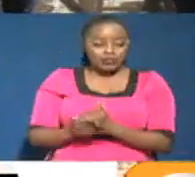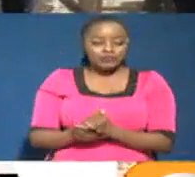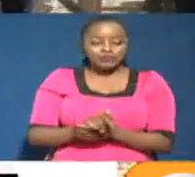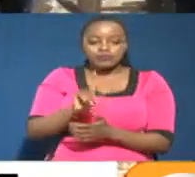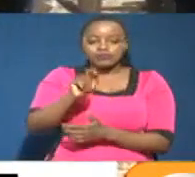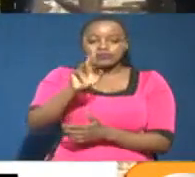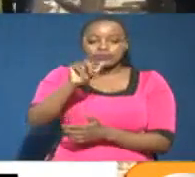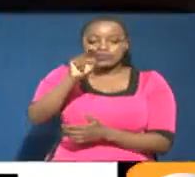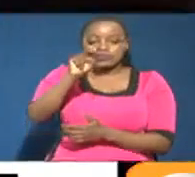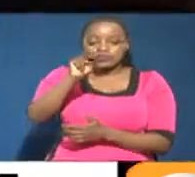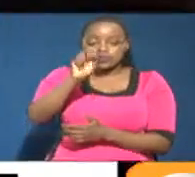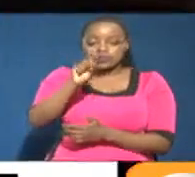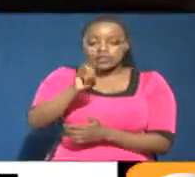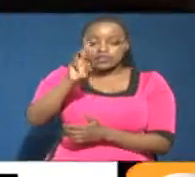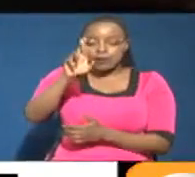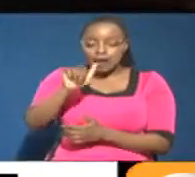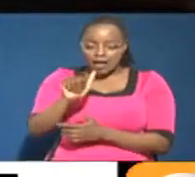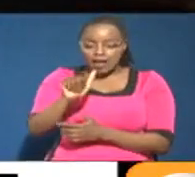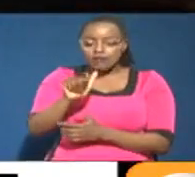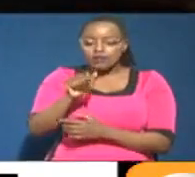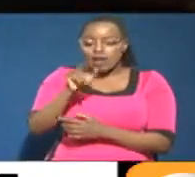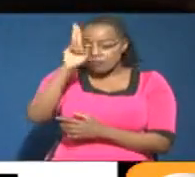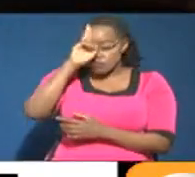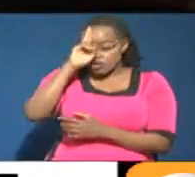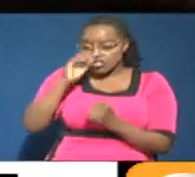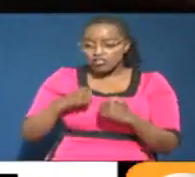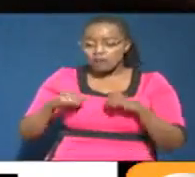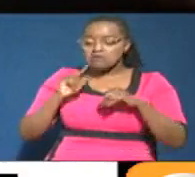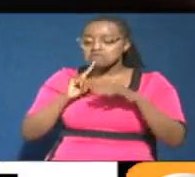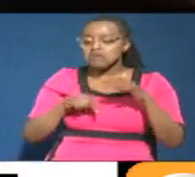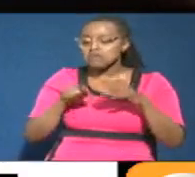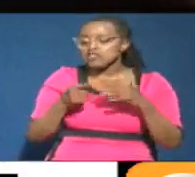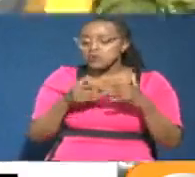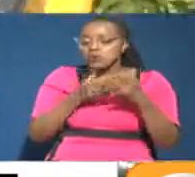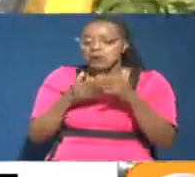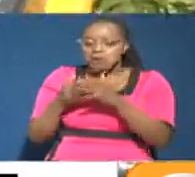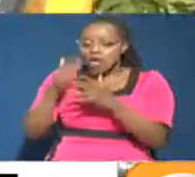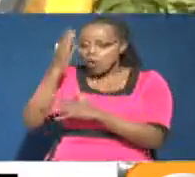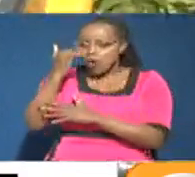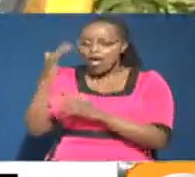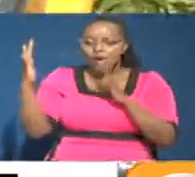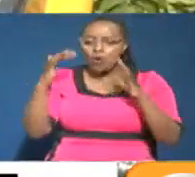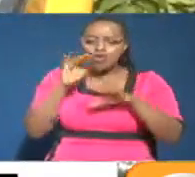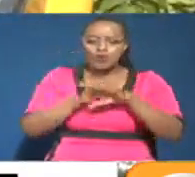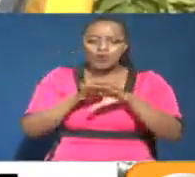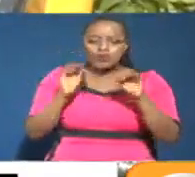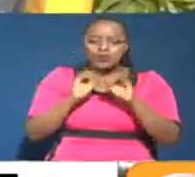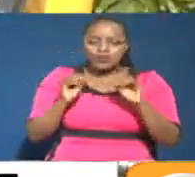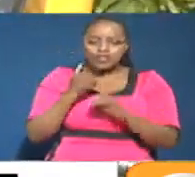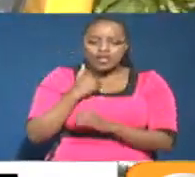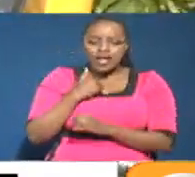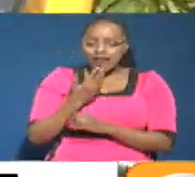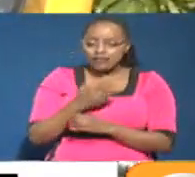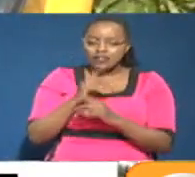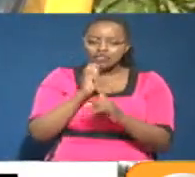South Sub-County Police Commander Pius Mbithi say the retrieval mission was hampered by bad weather and lack of sophisticated